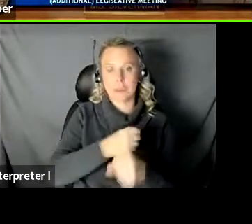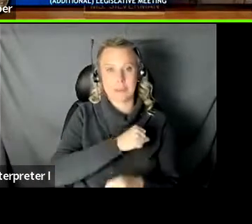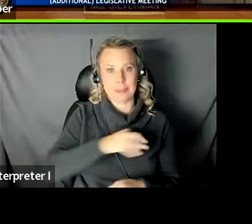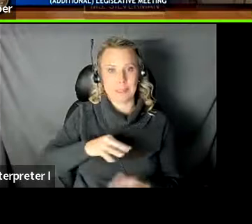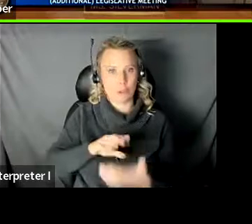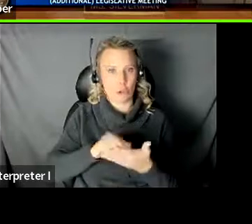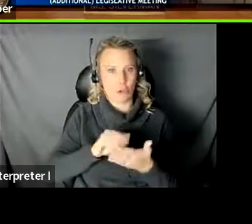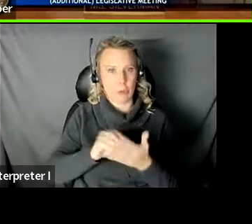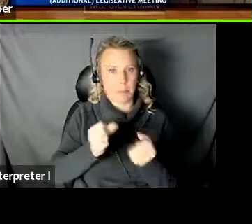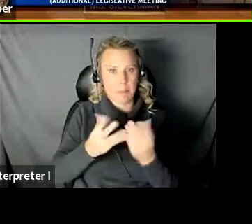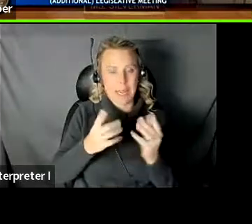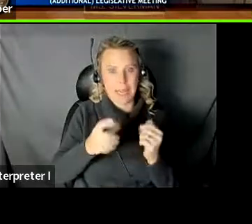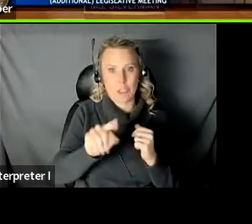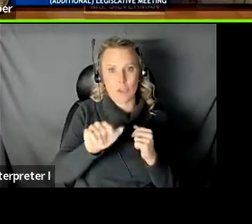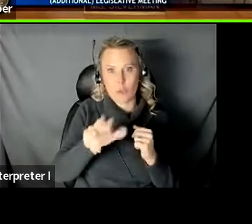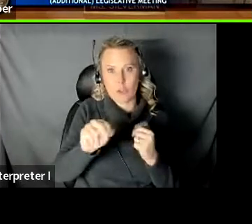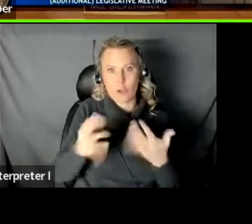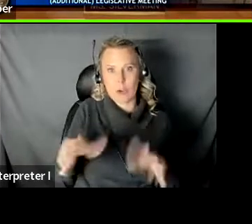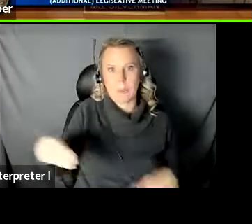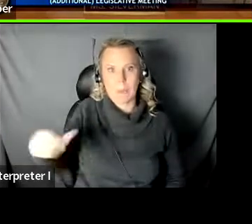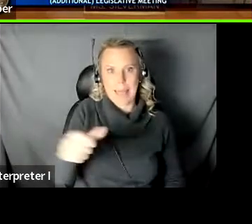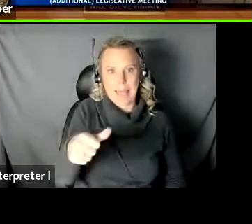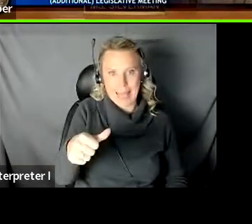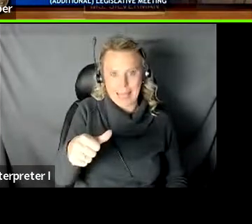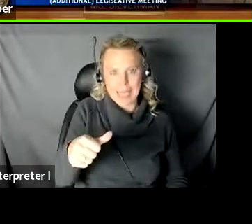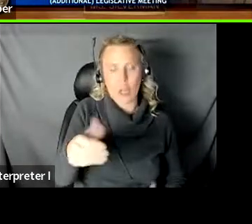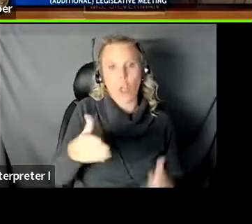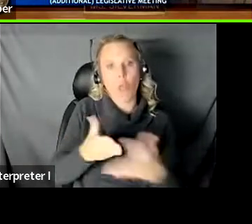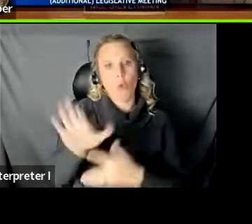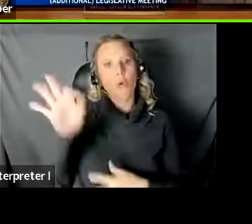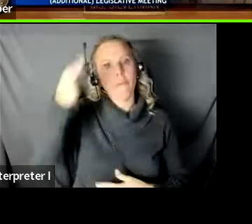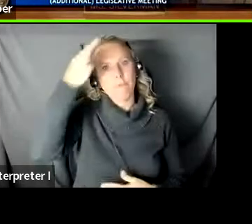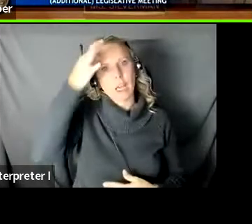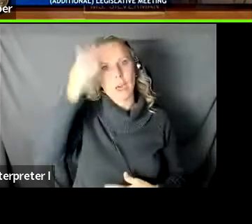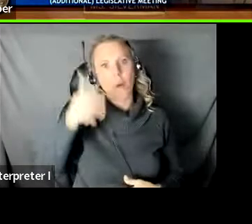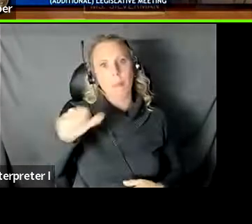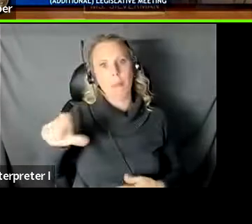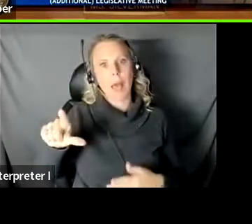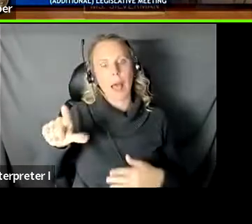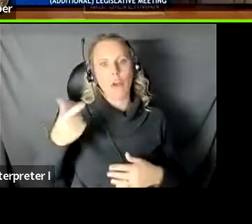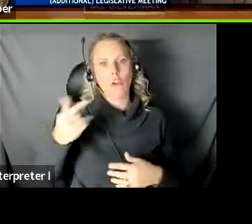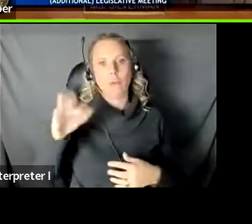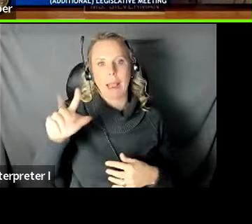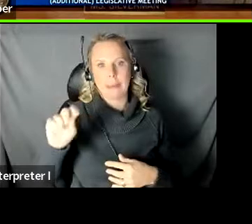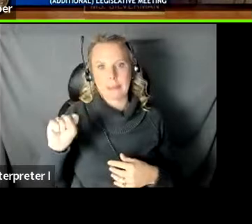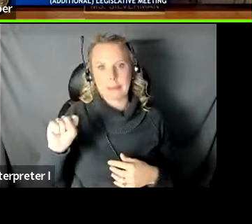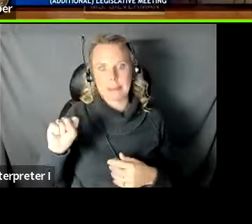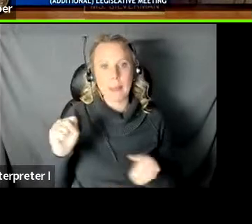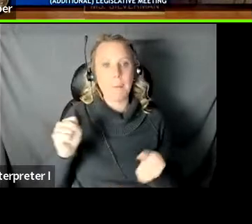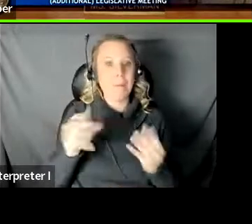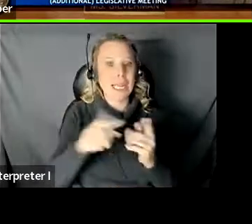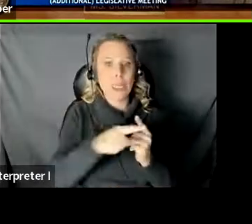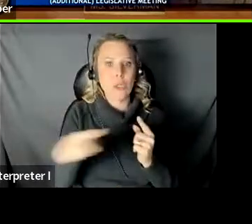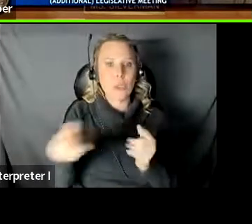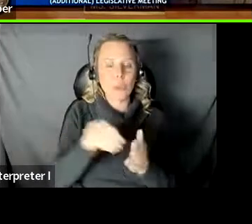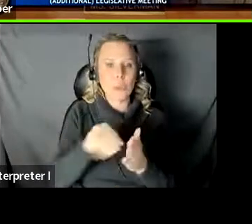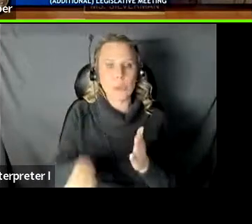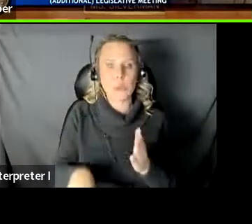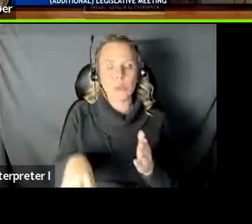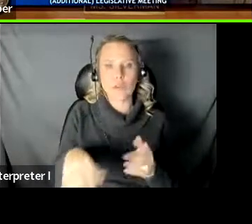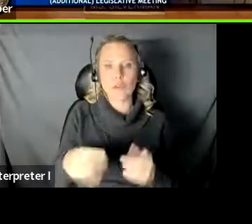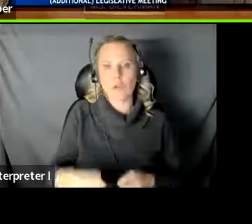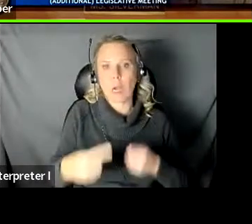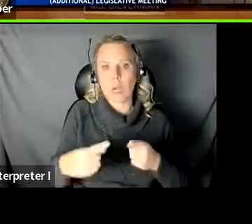many students' tuition was already paid through federal Pell Grants, many of the students struggle with paying